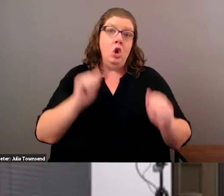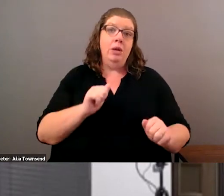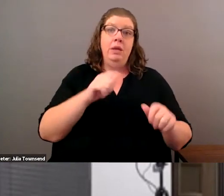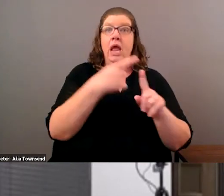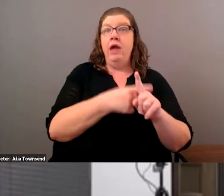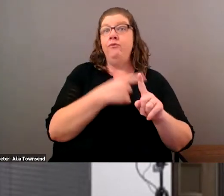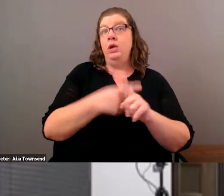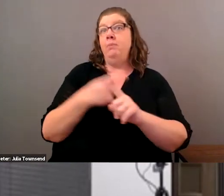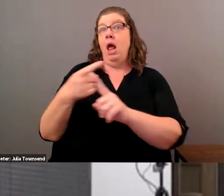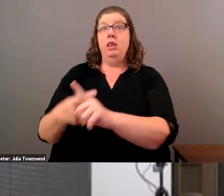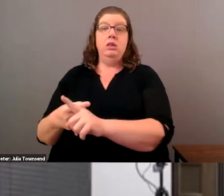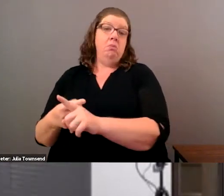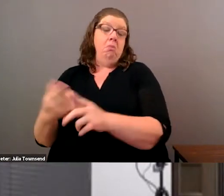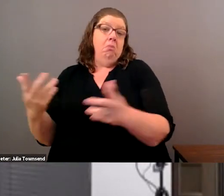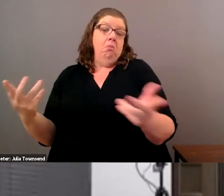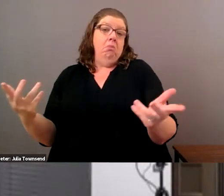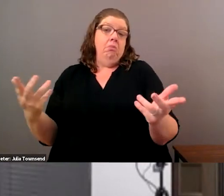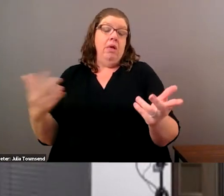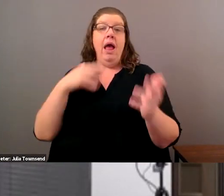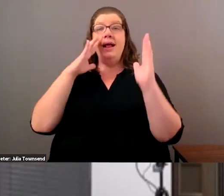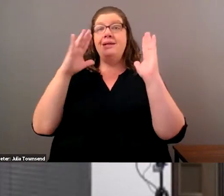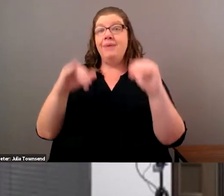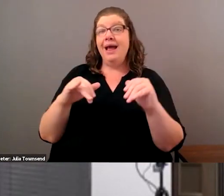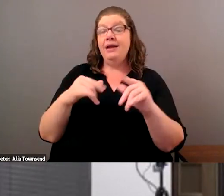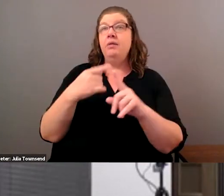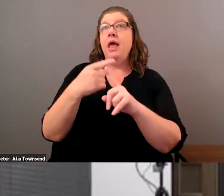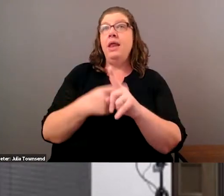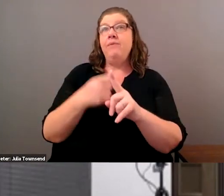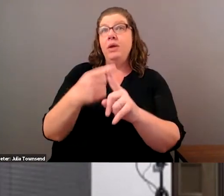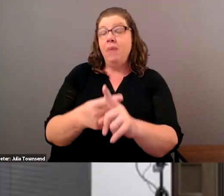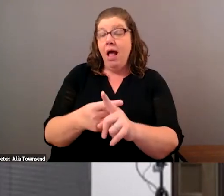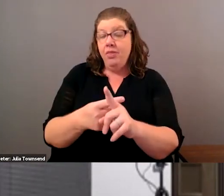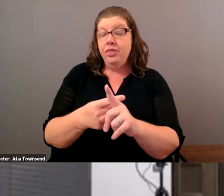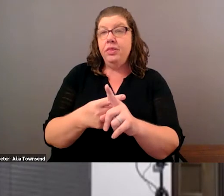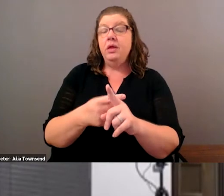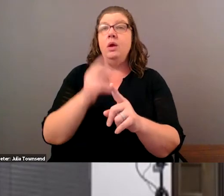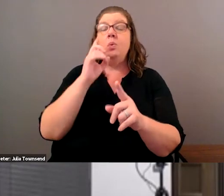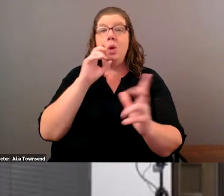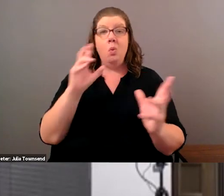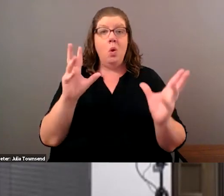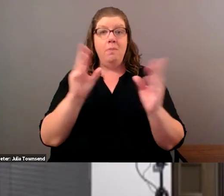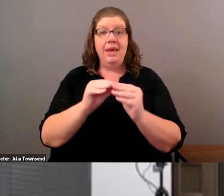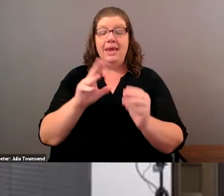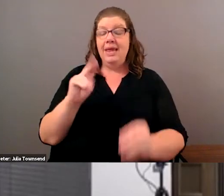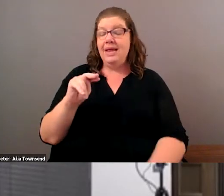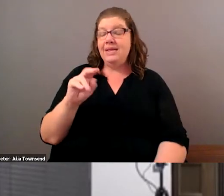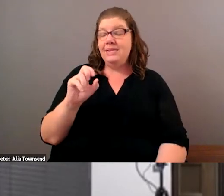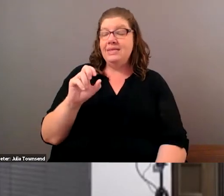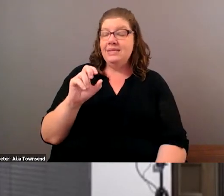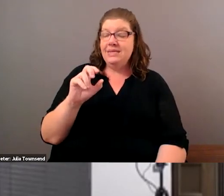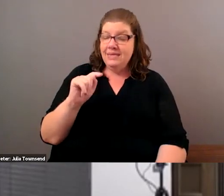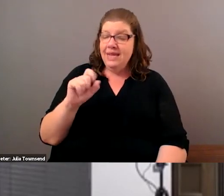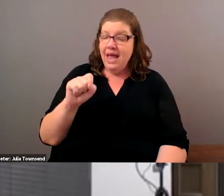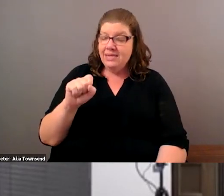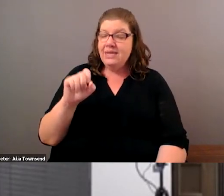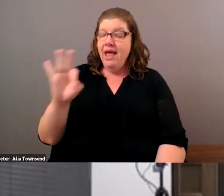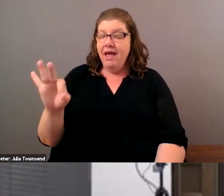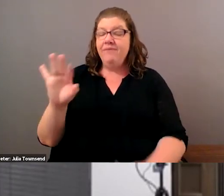kids. I expect that every month we're going to meet with our MTSS teams. We're going to look at the